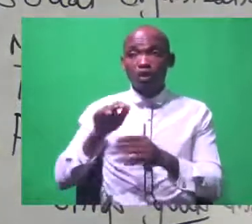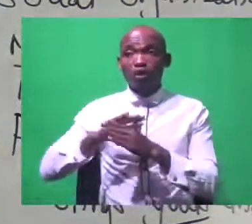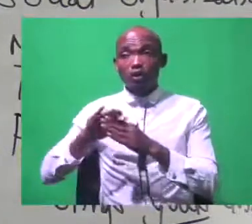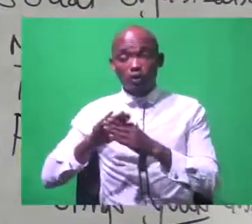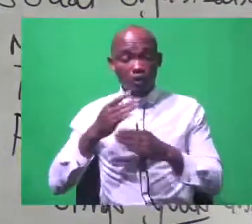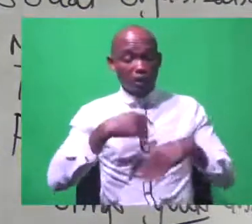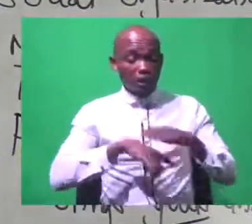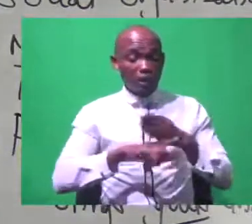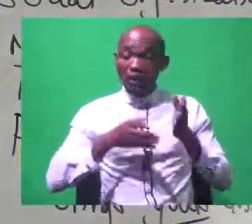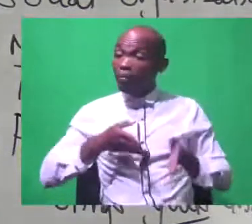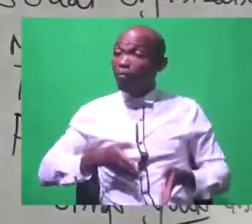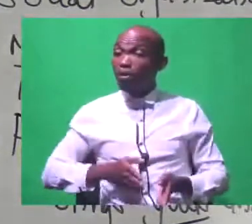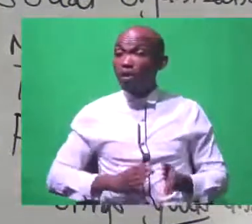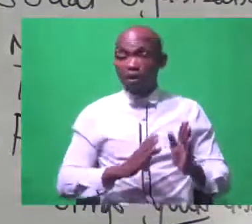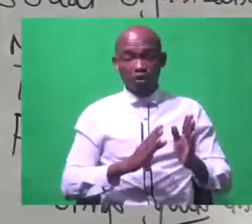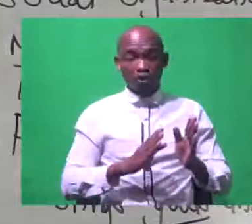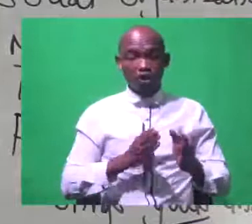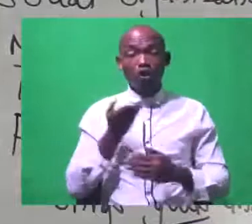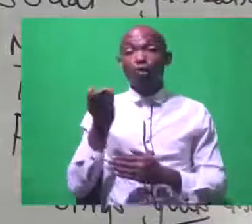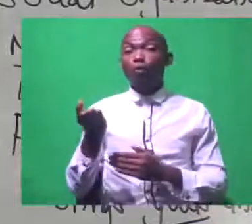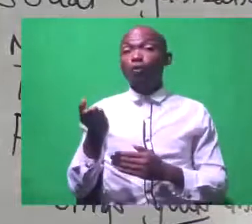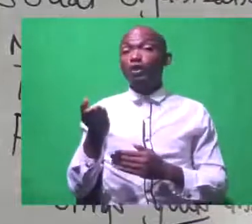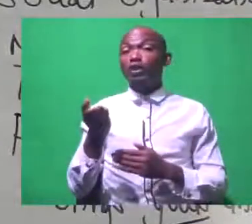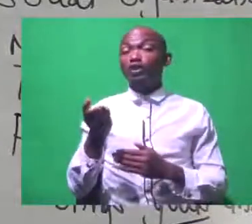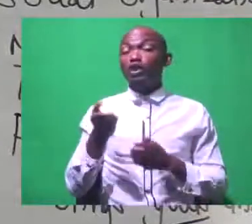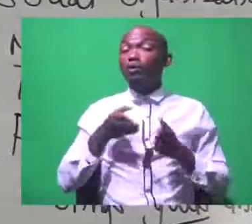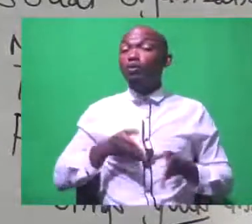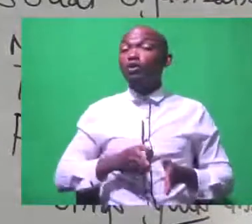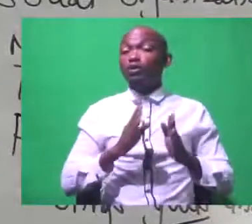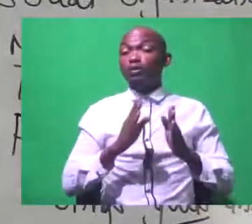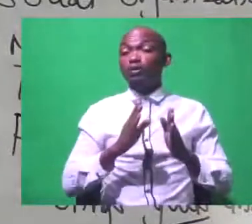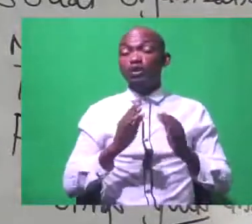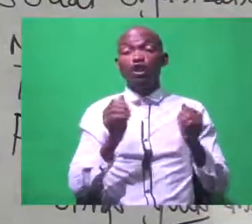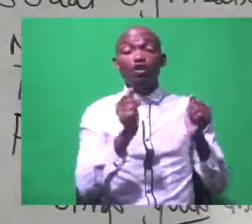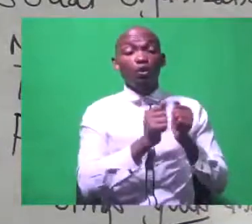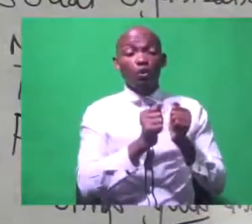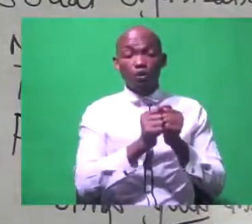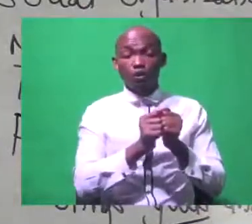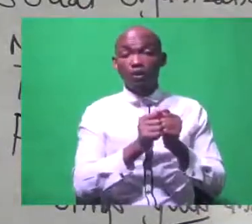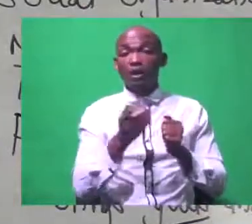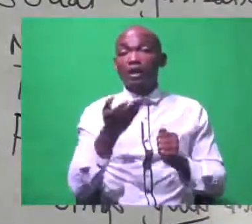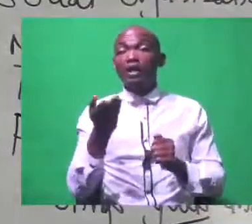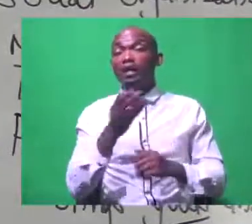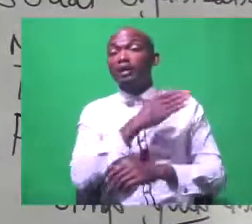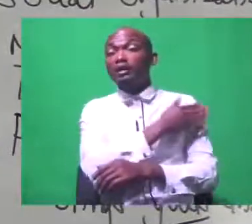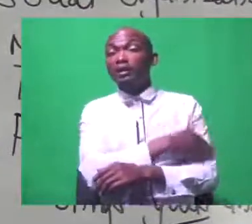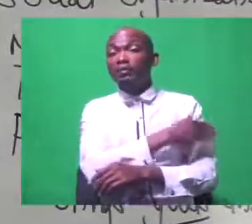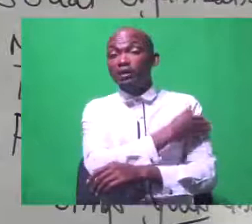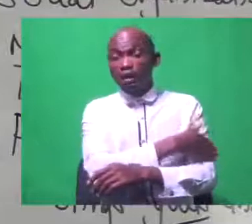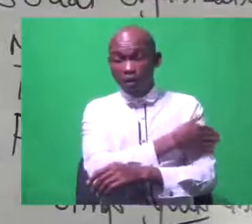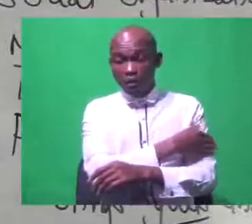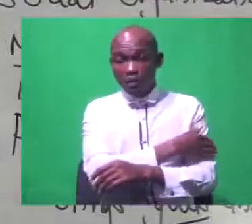So when we produce goods and services, we normally use